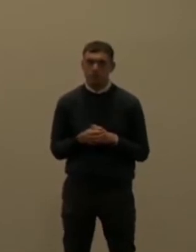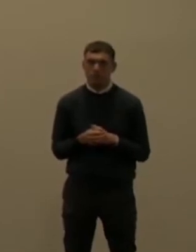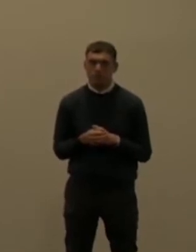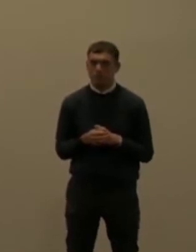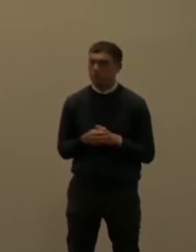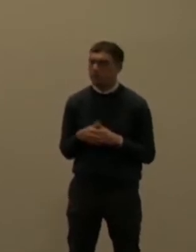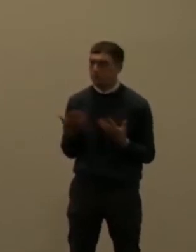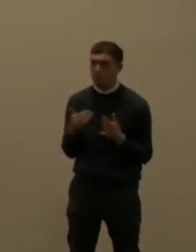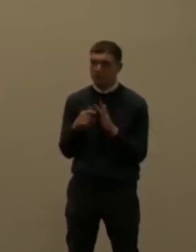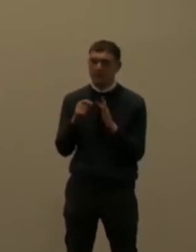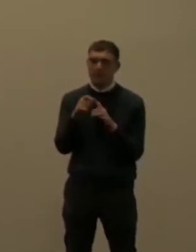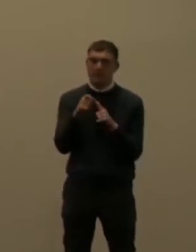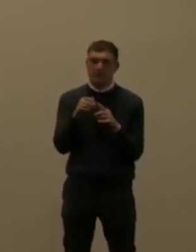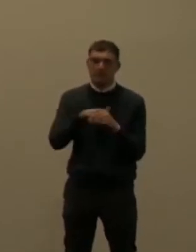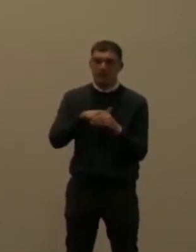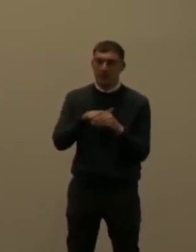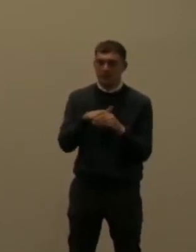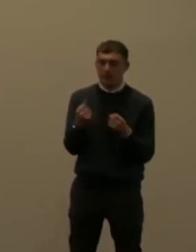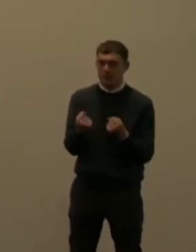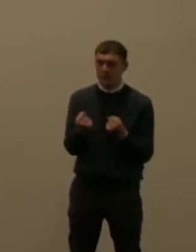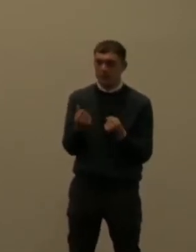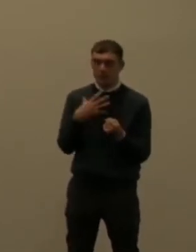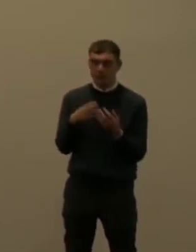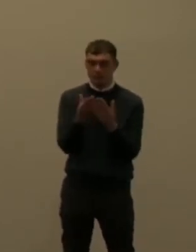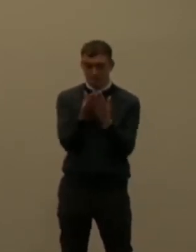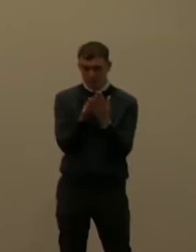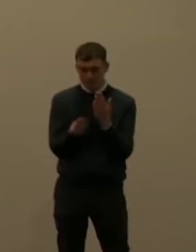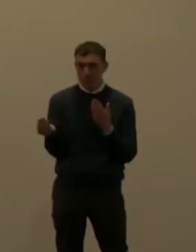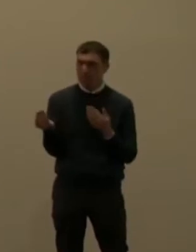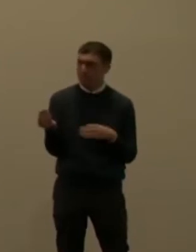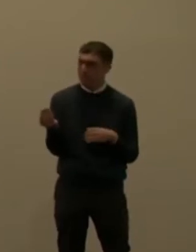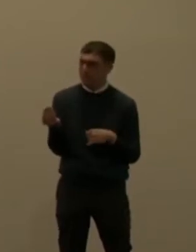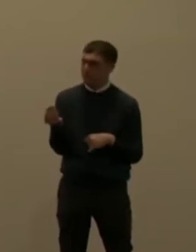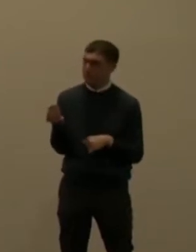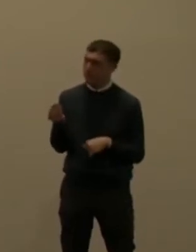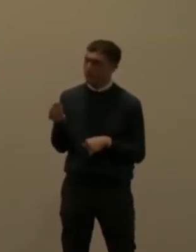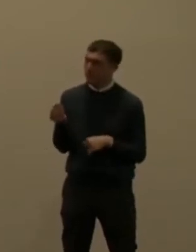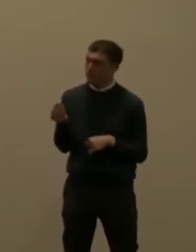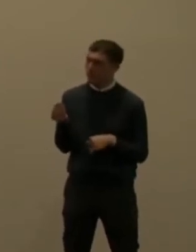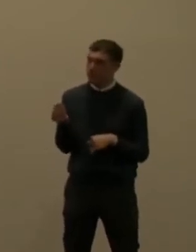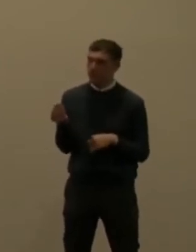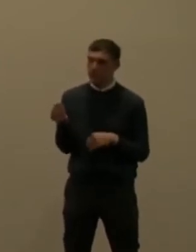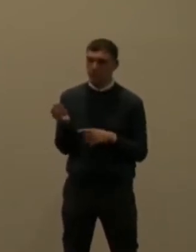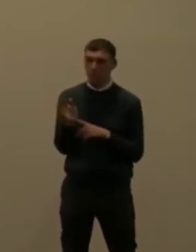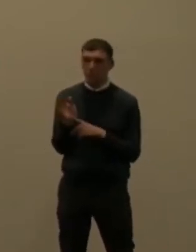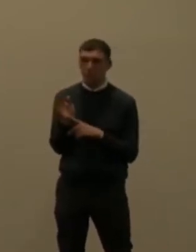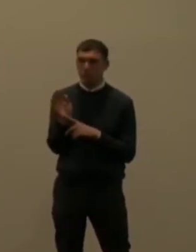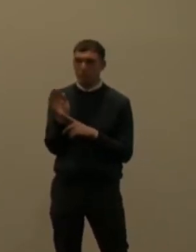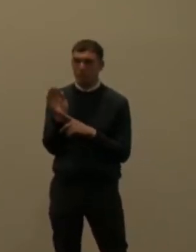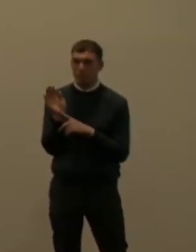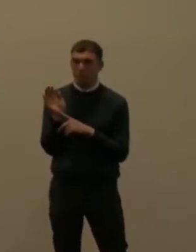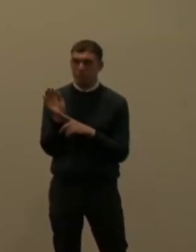zip file, and now what I want to do is to extract that zip file and push it to